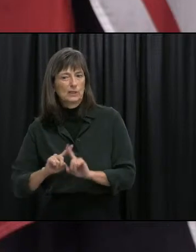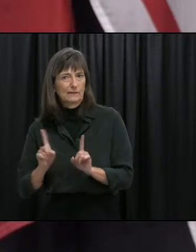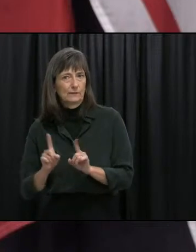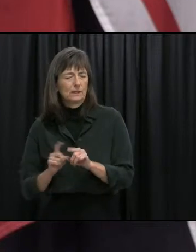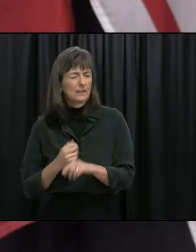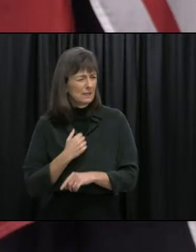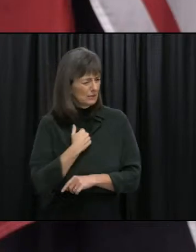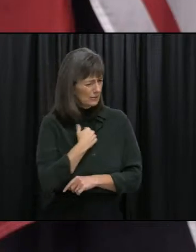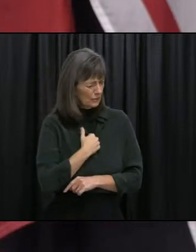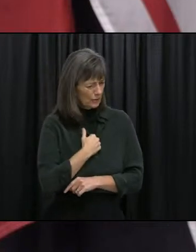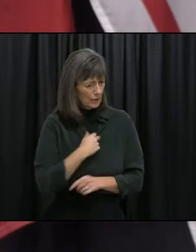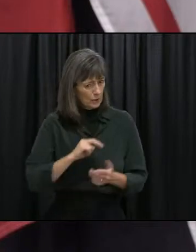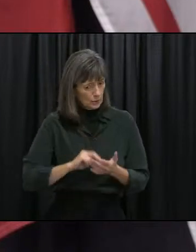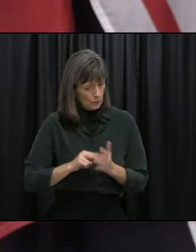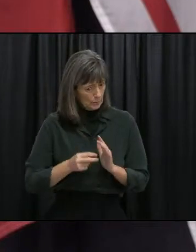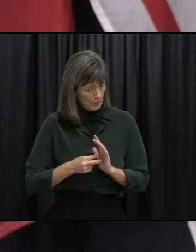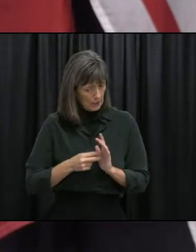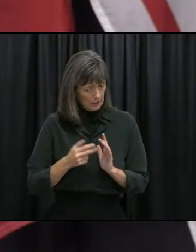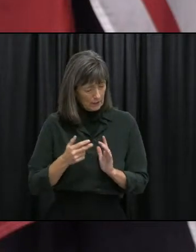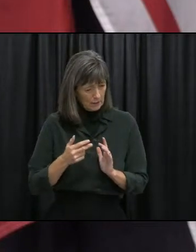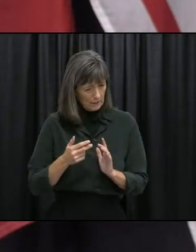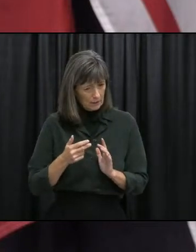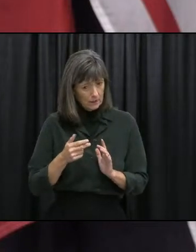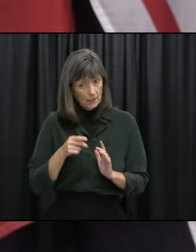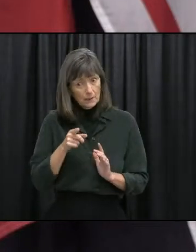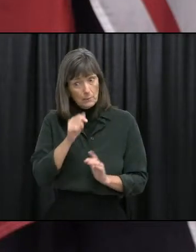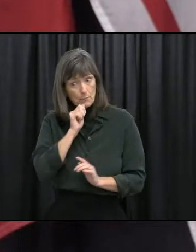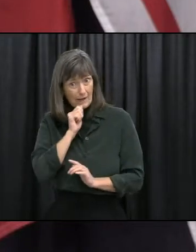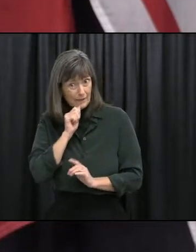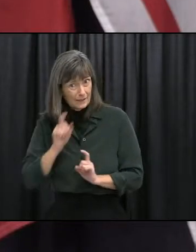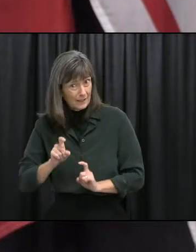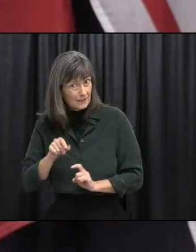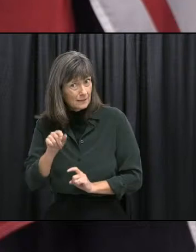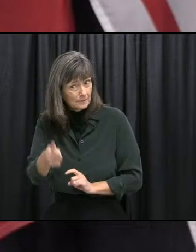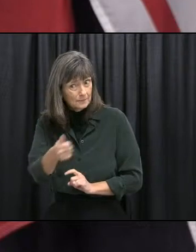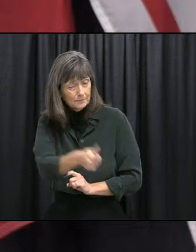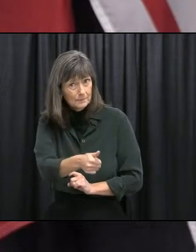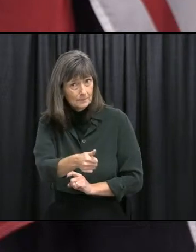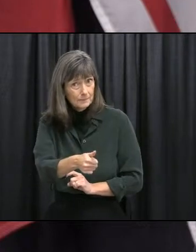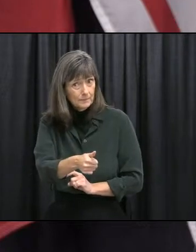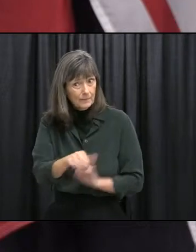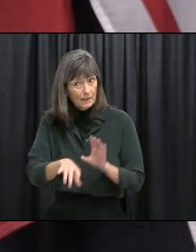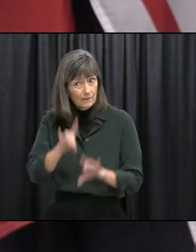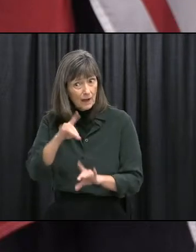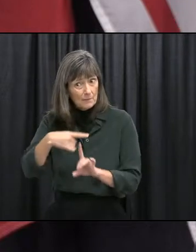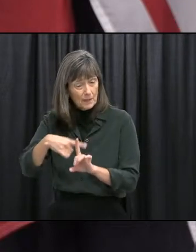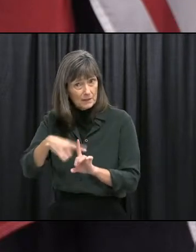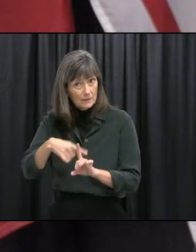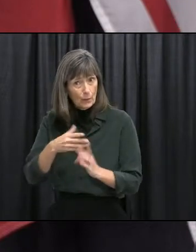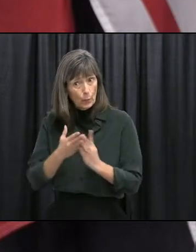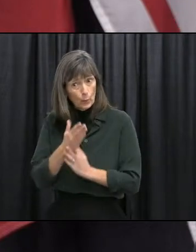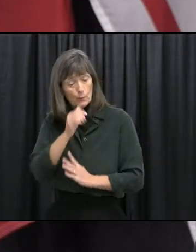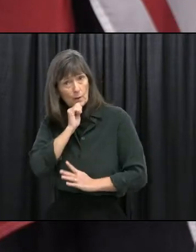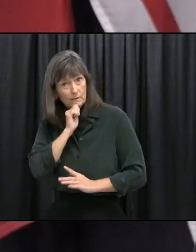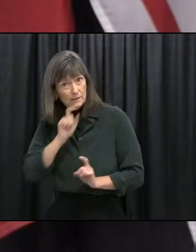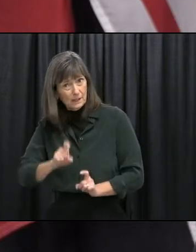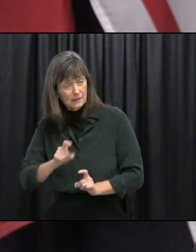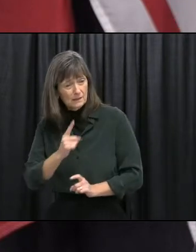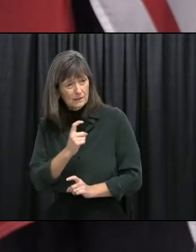Sorry, so does that mean they didn't? Was that private testing that was then done to find these cases, or